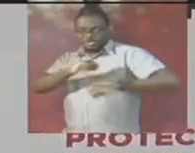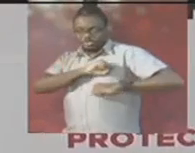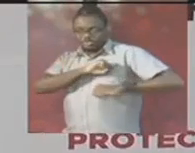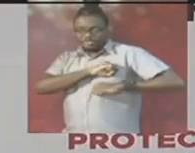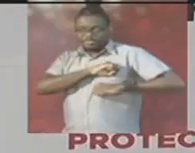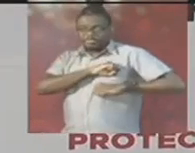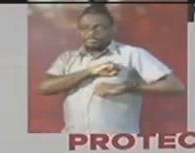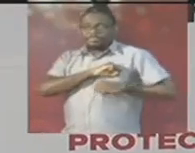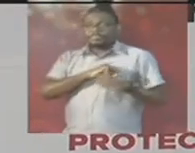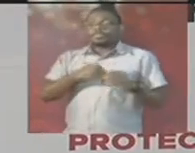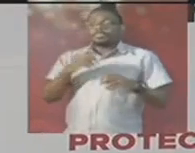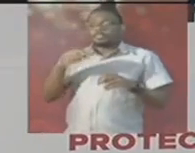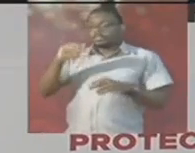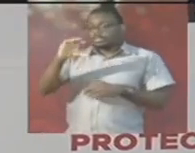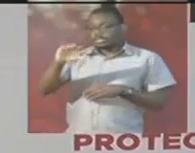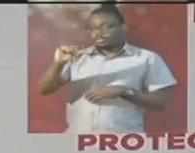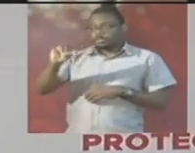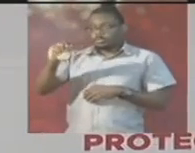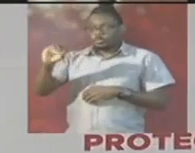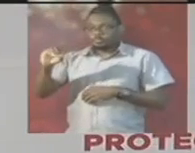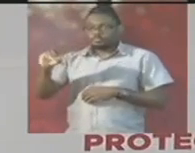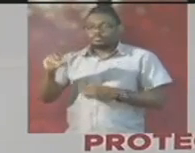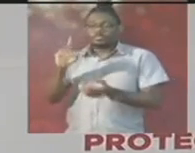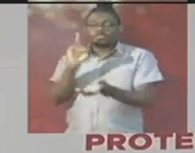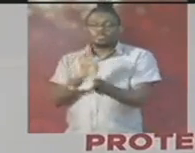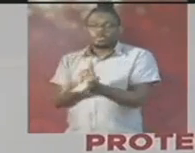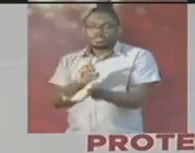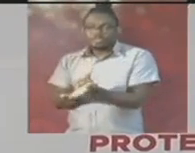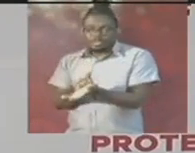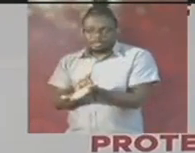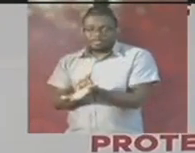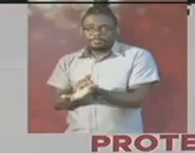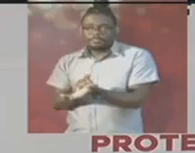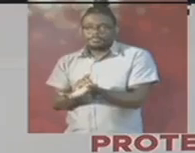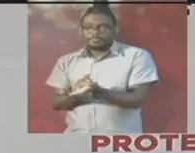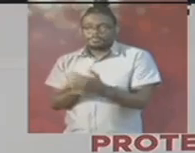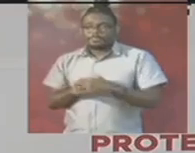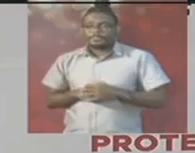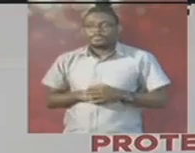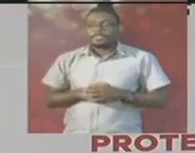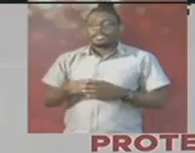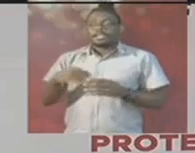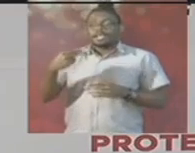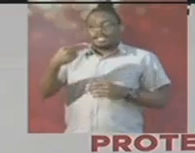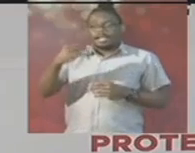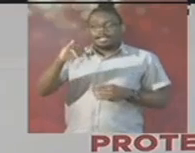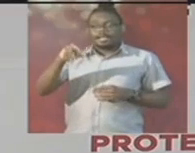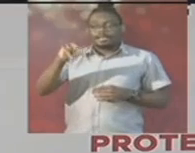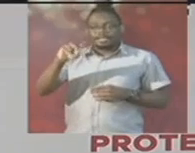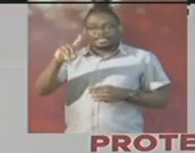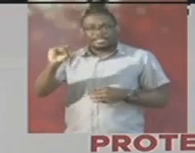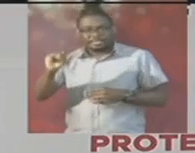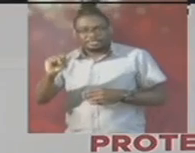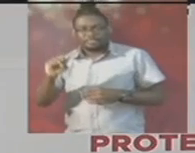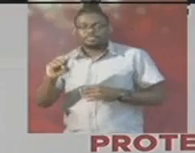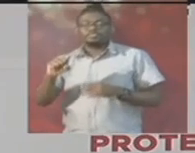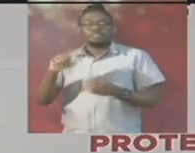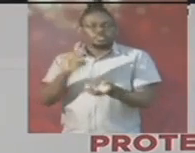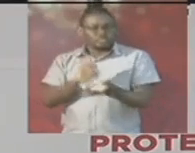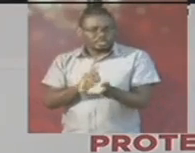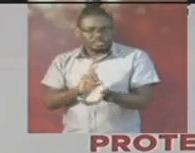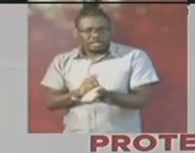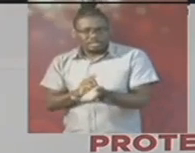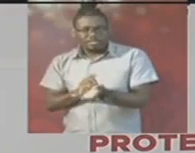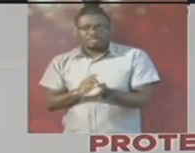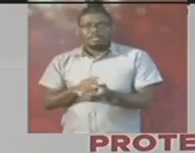Medical Officer, Dr. Roshan Parasram, also Dr. Michelle Trotman, and Professor Christine